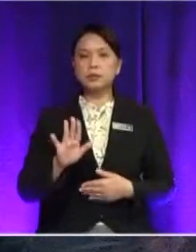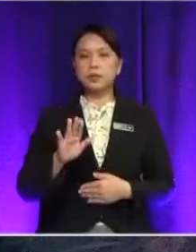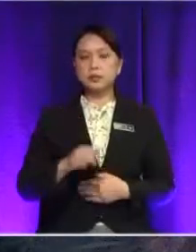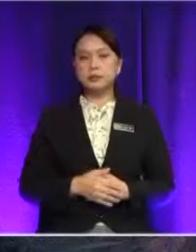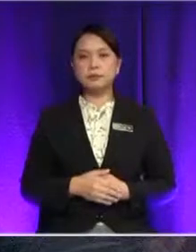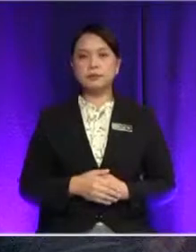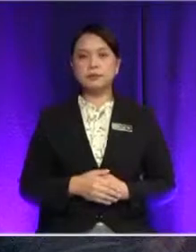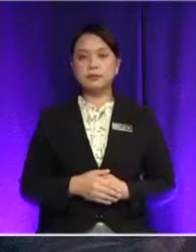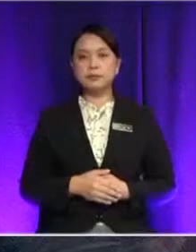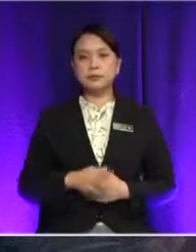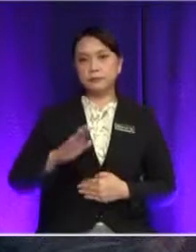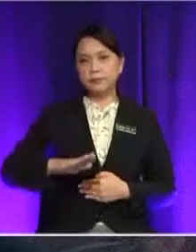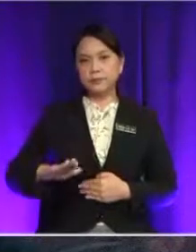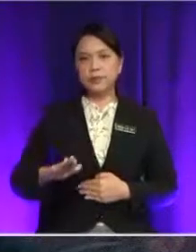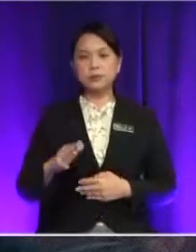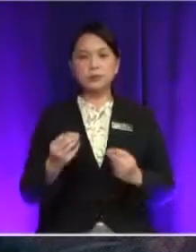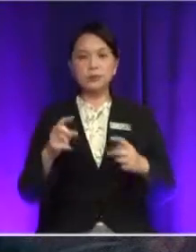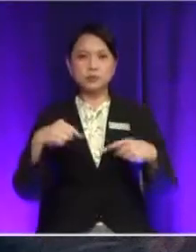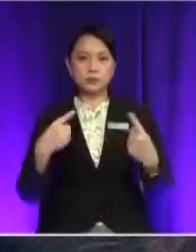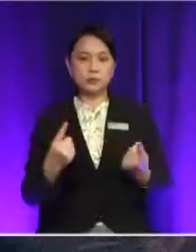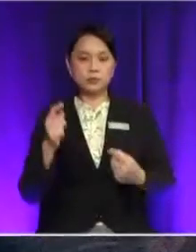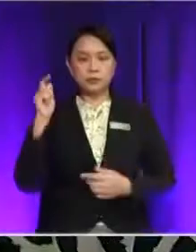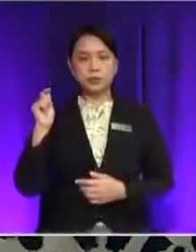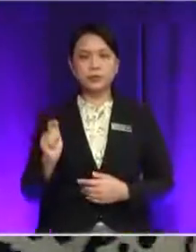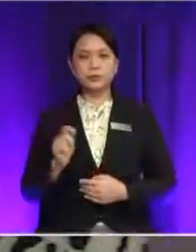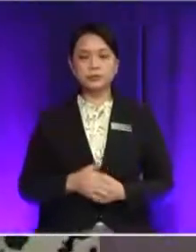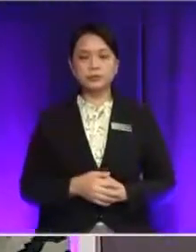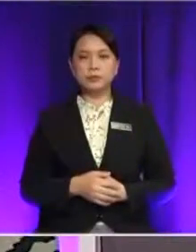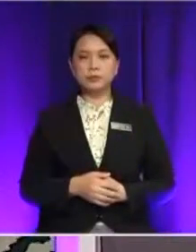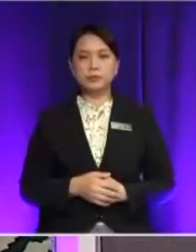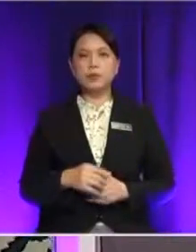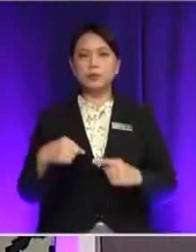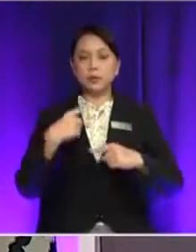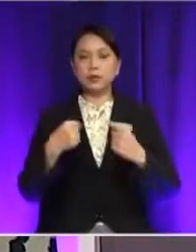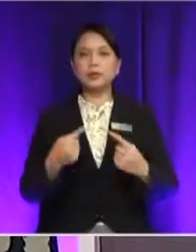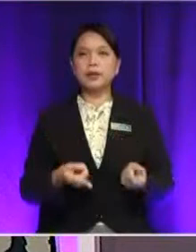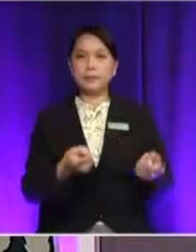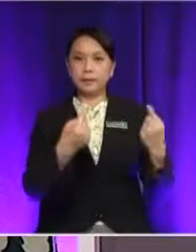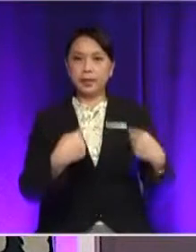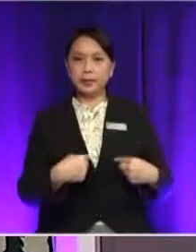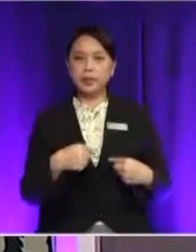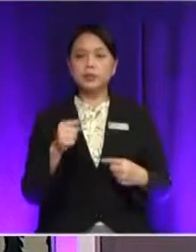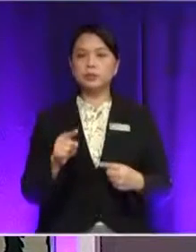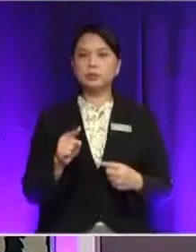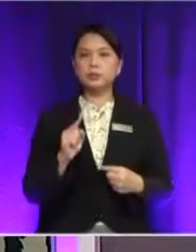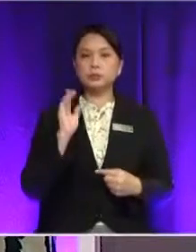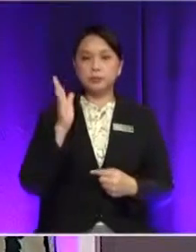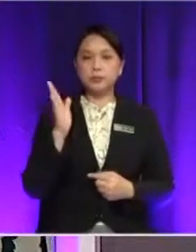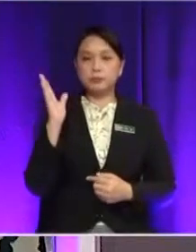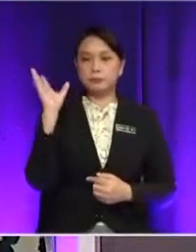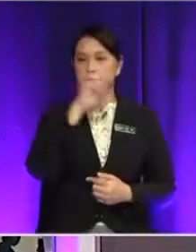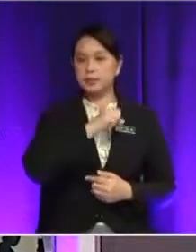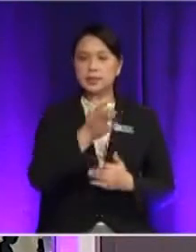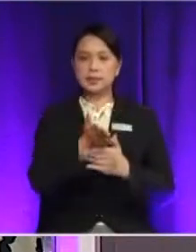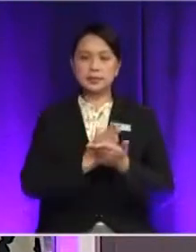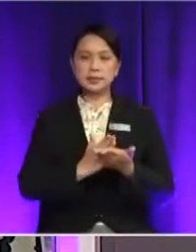washroom. So you have no choice. You have to go out from the cinema. But when you come back, you will definitely miss some of the scenes. And that